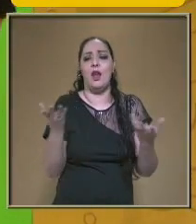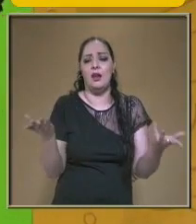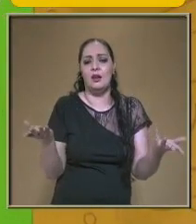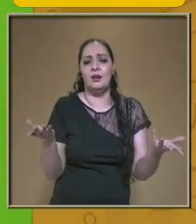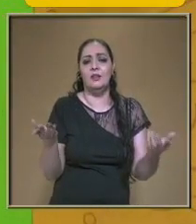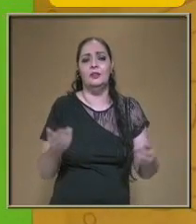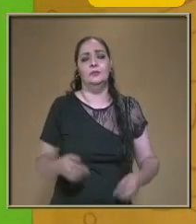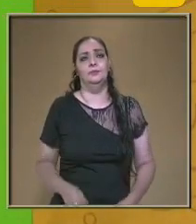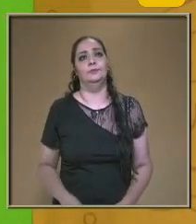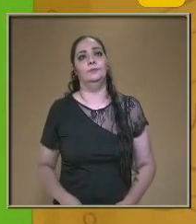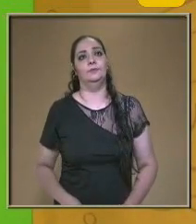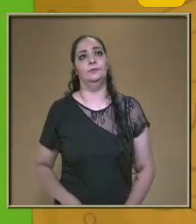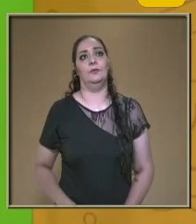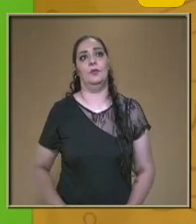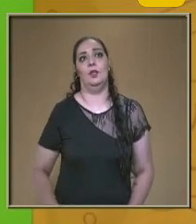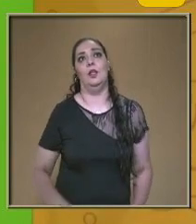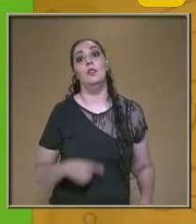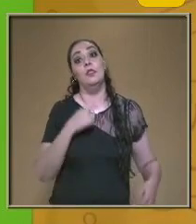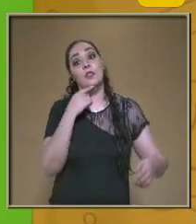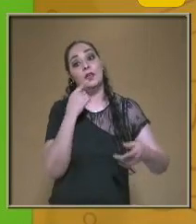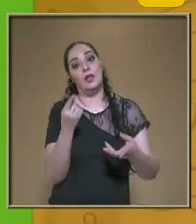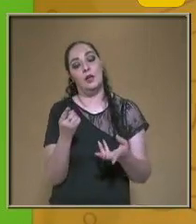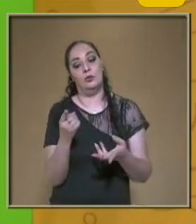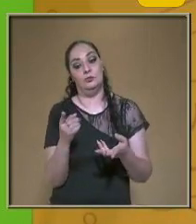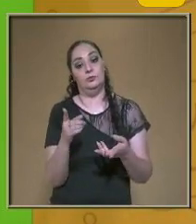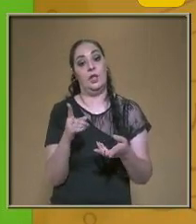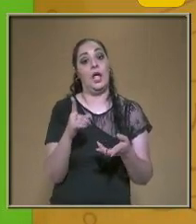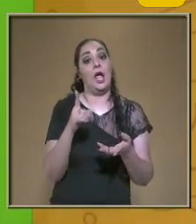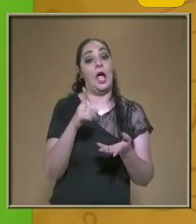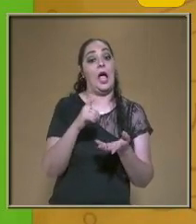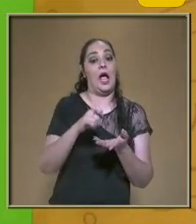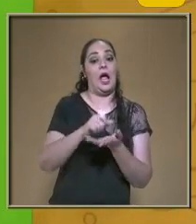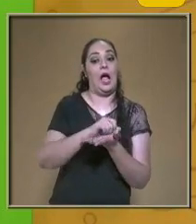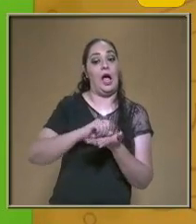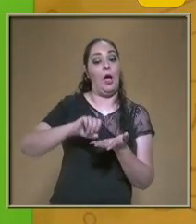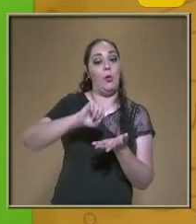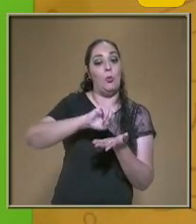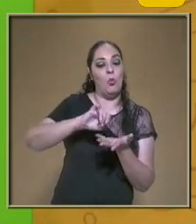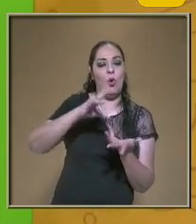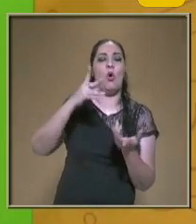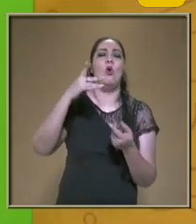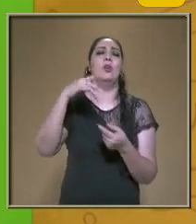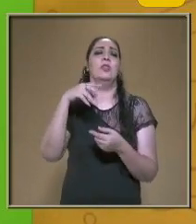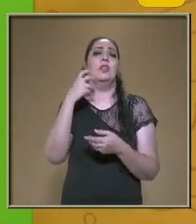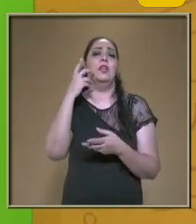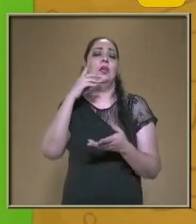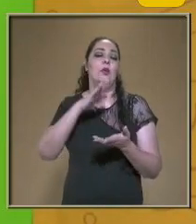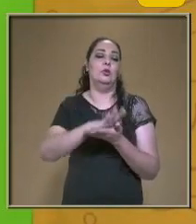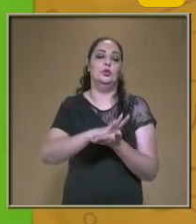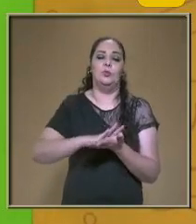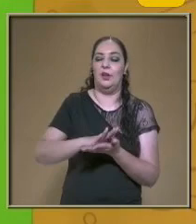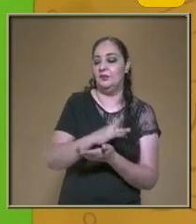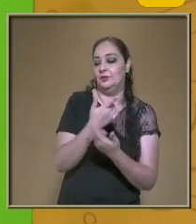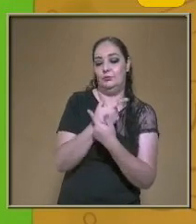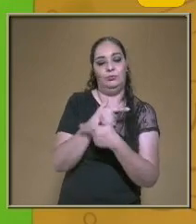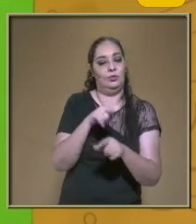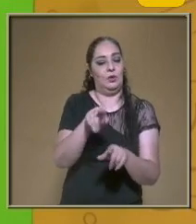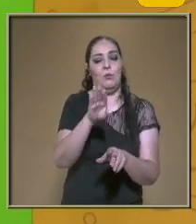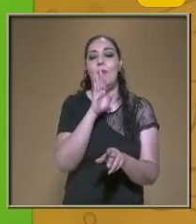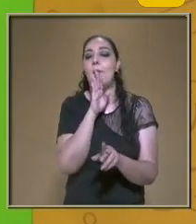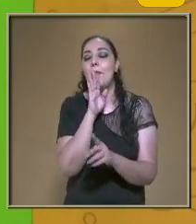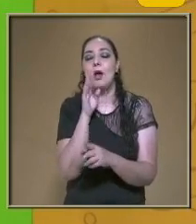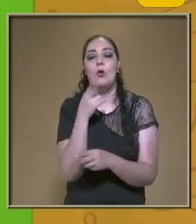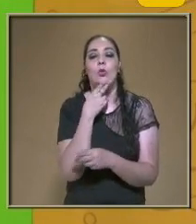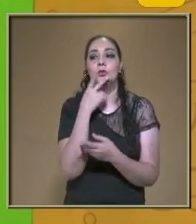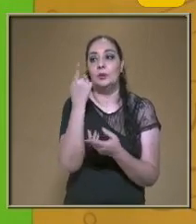well, they mentioned dish soap, like the Palmolive, like the Acción, the one that your mother uses